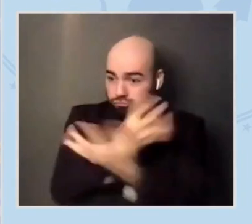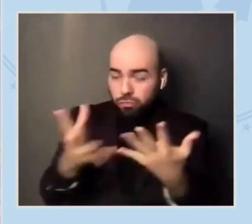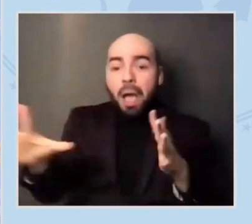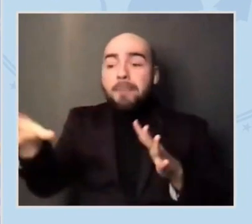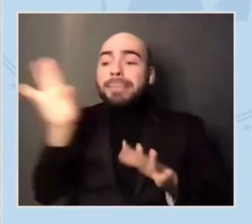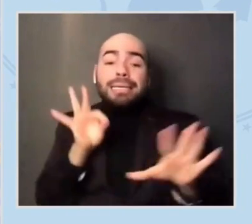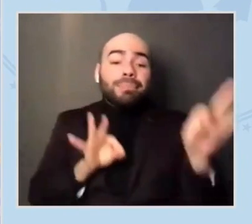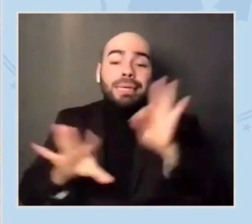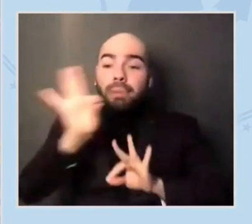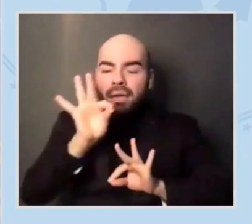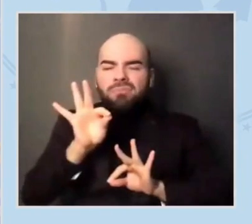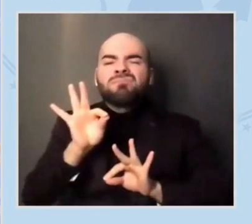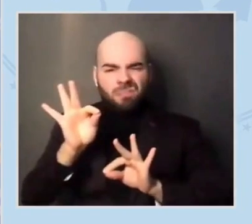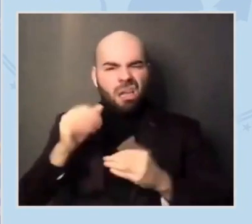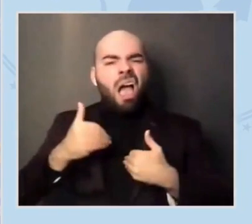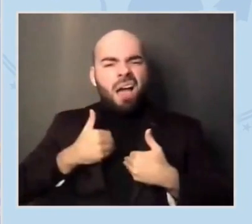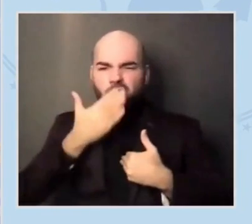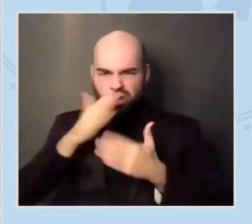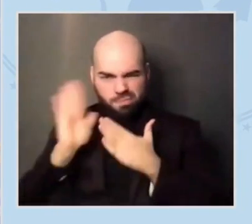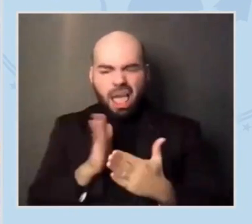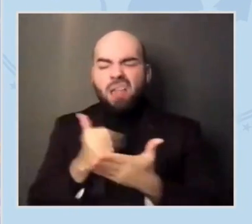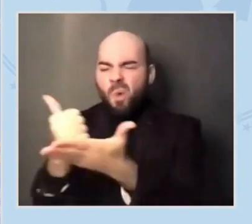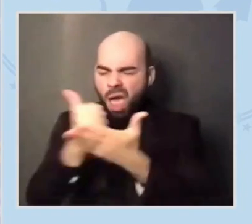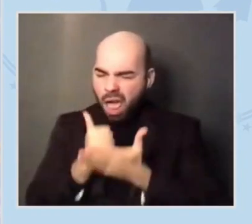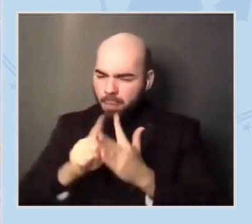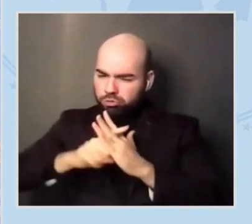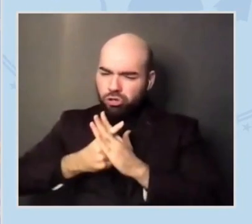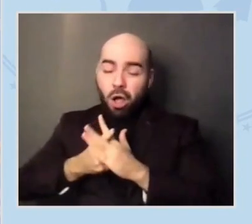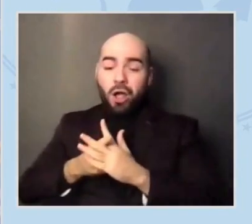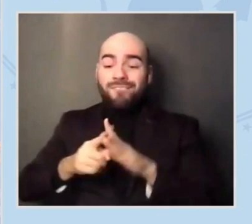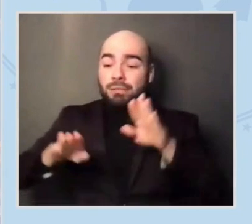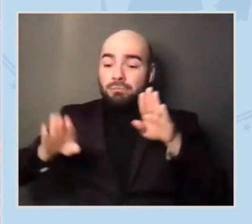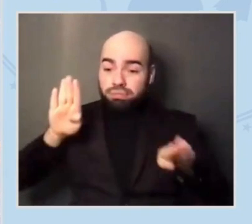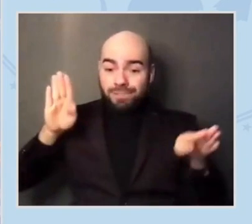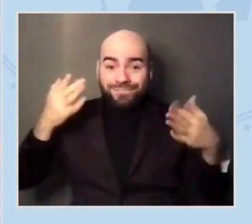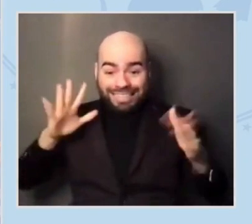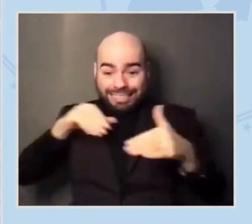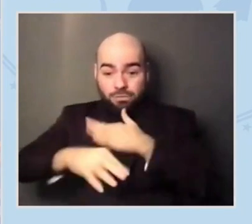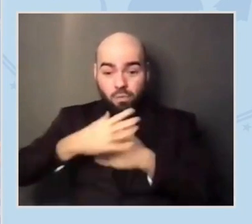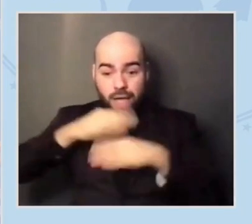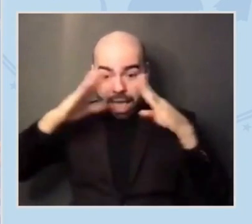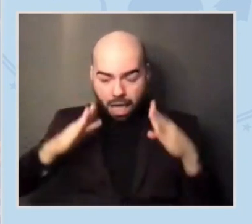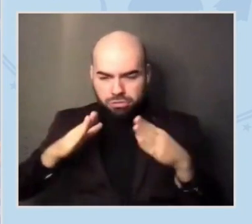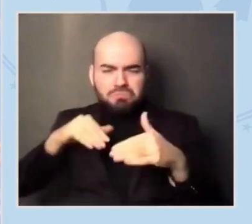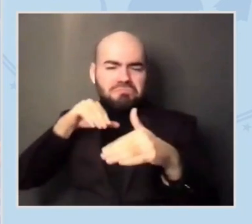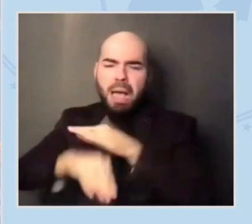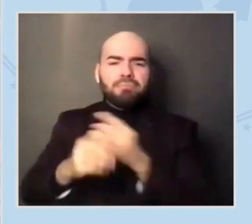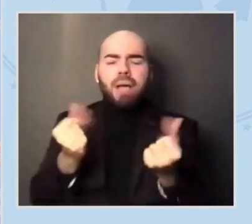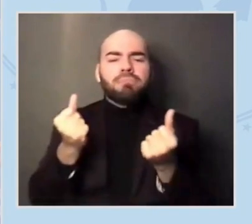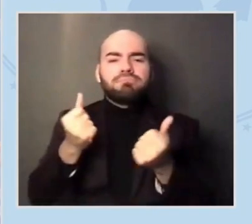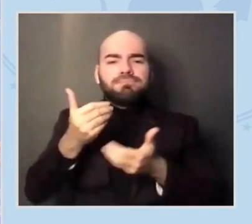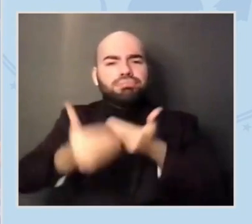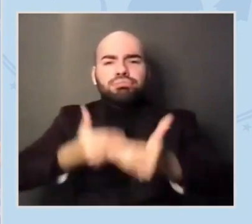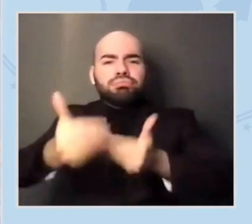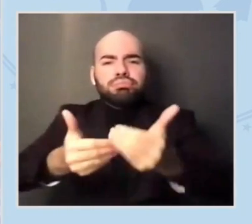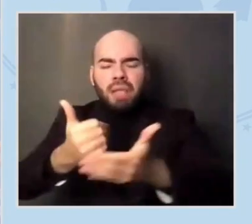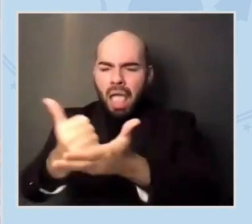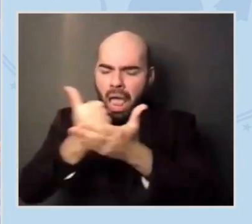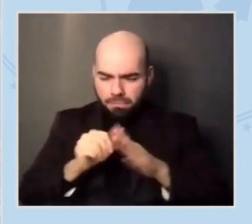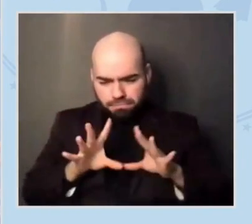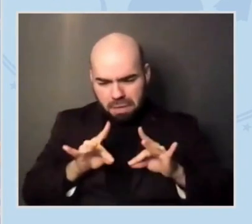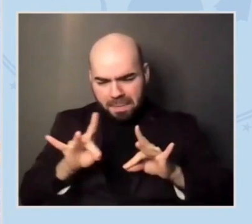action starting on day one and move fast to revive this economy. They're going to help me, help us, help the